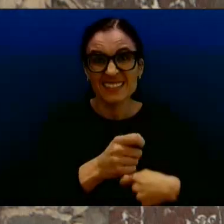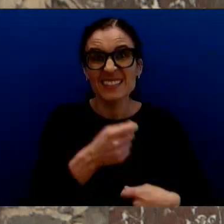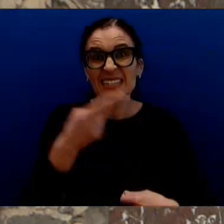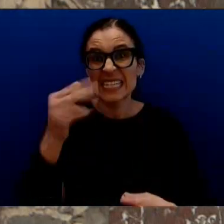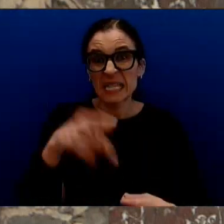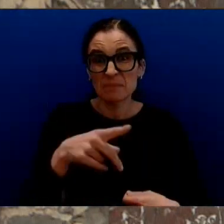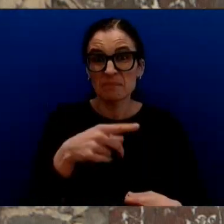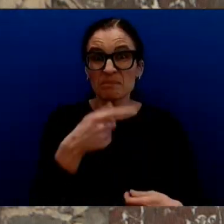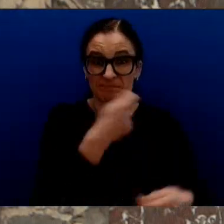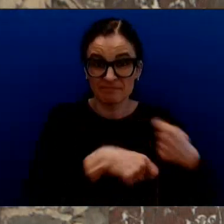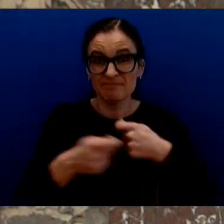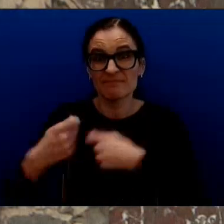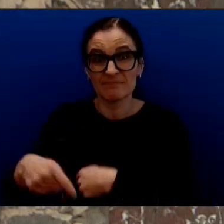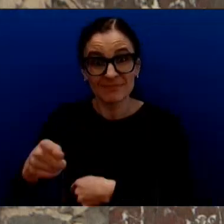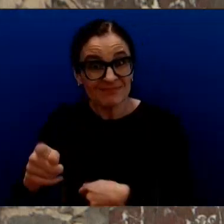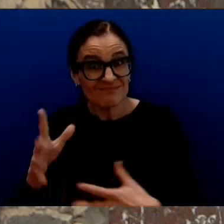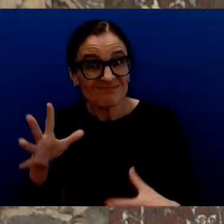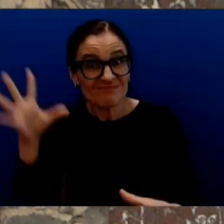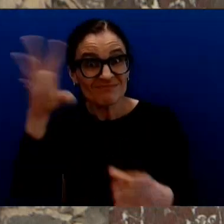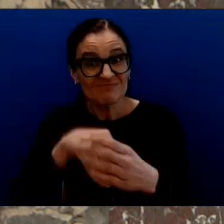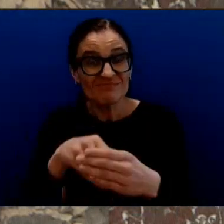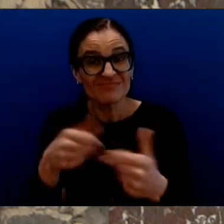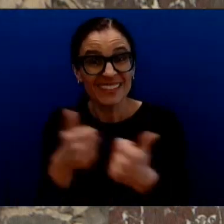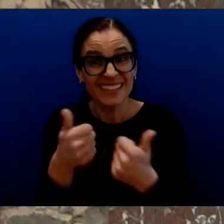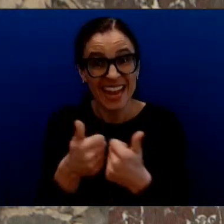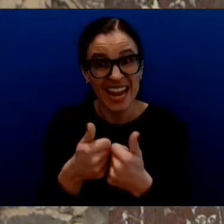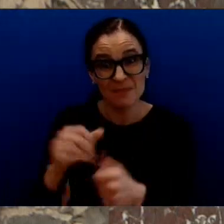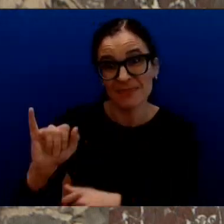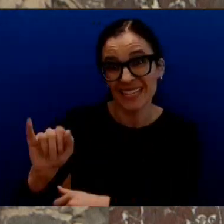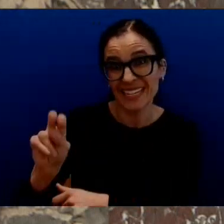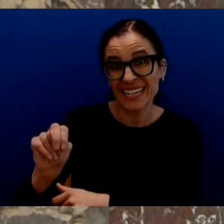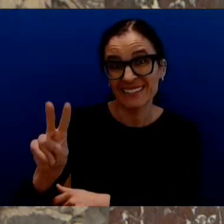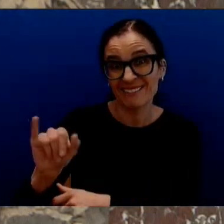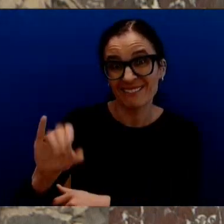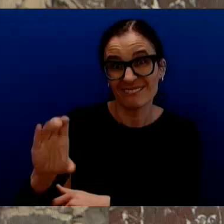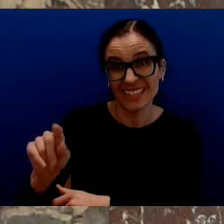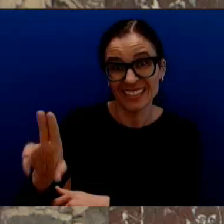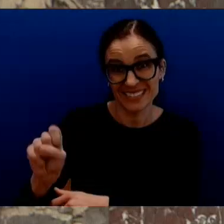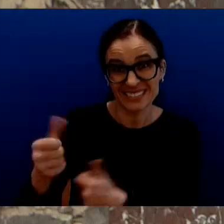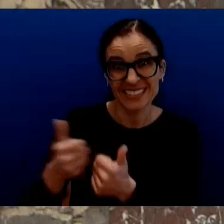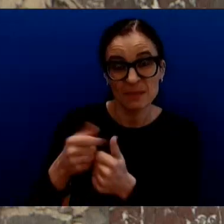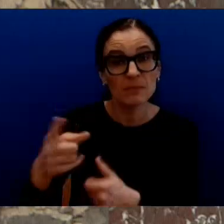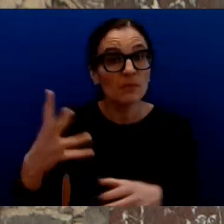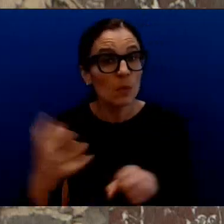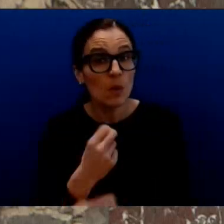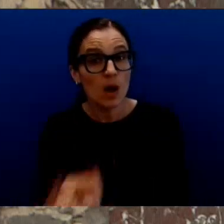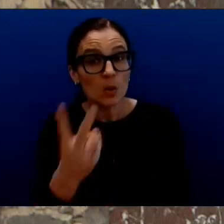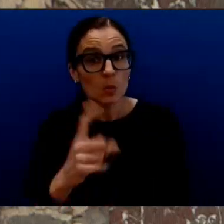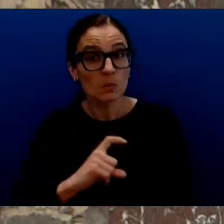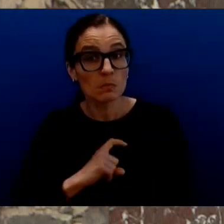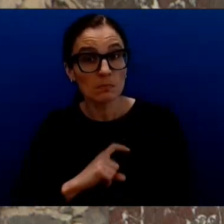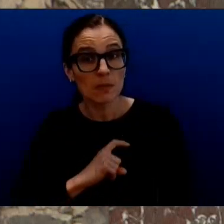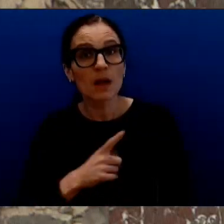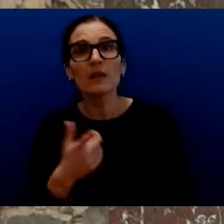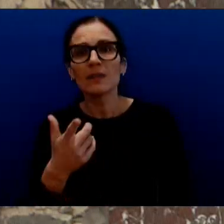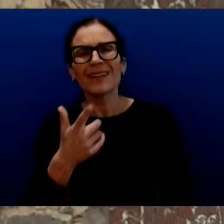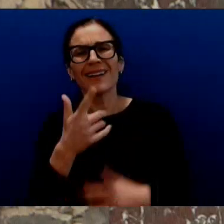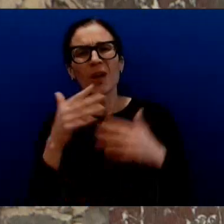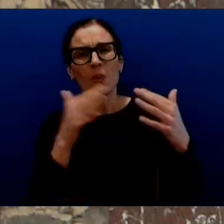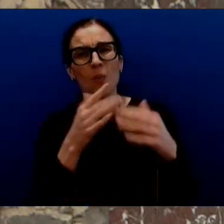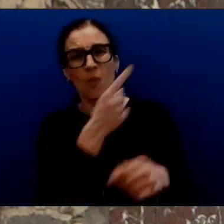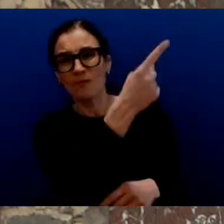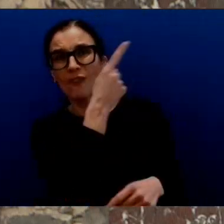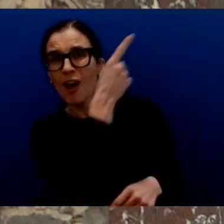war may be far away geographically, but for many British Columbians, it is very close to their hearts. Canadians have historic and contemporary ties